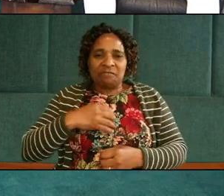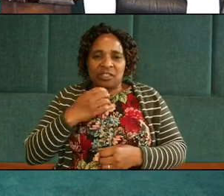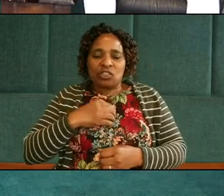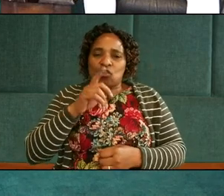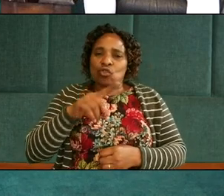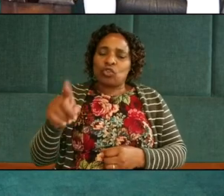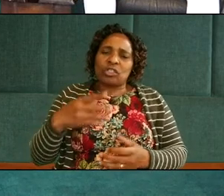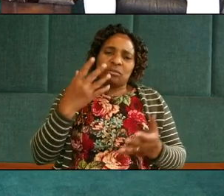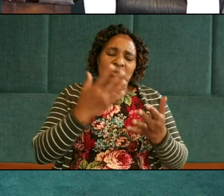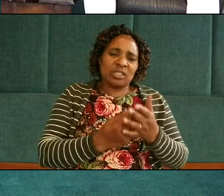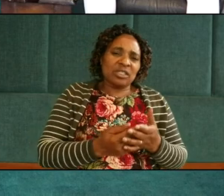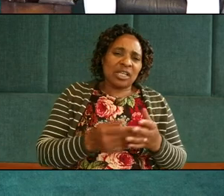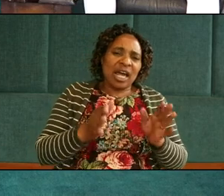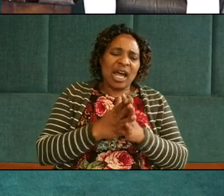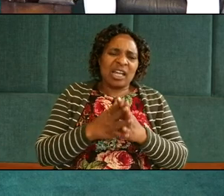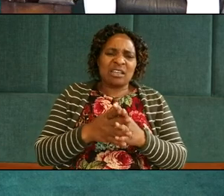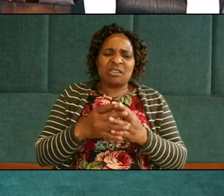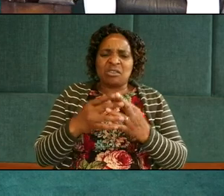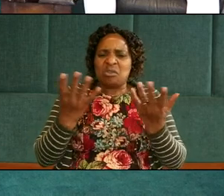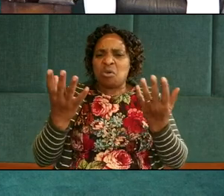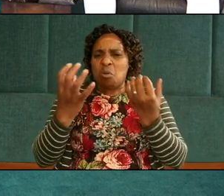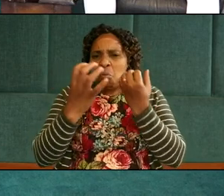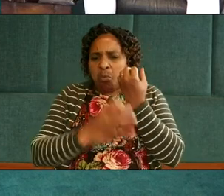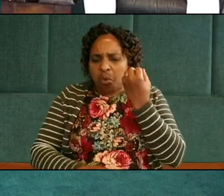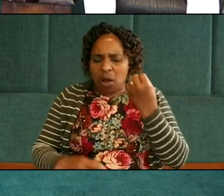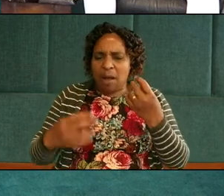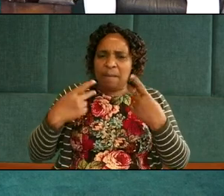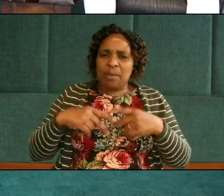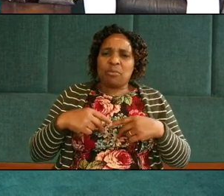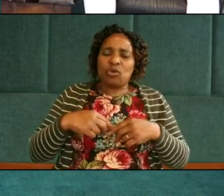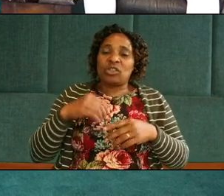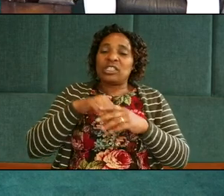are in prison, and the vulnerable of society,